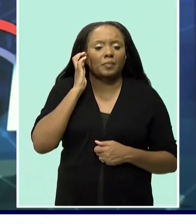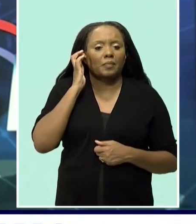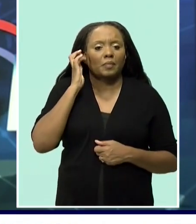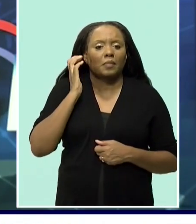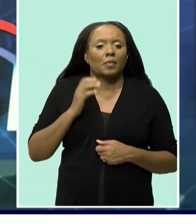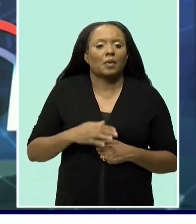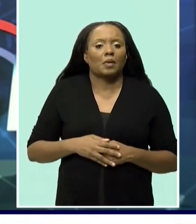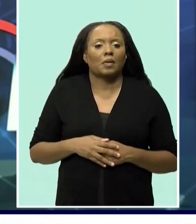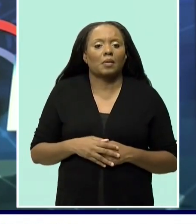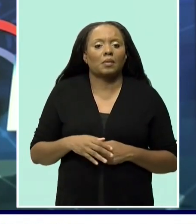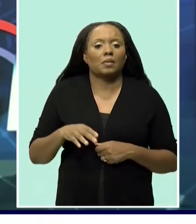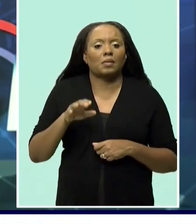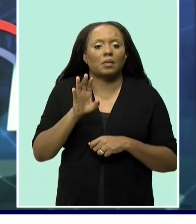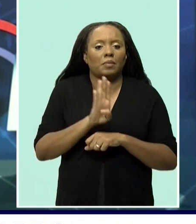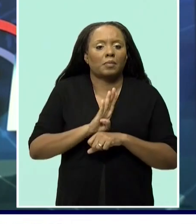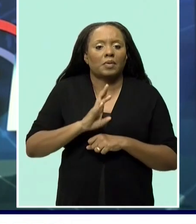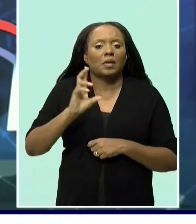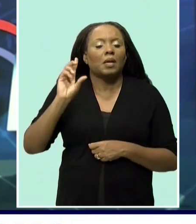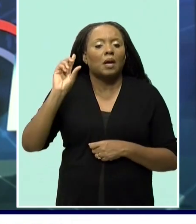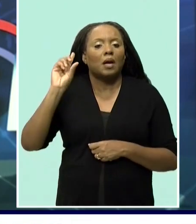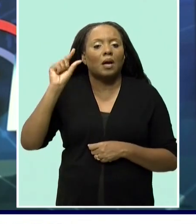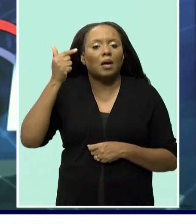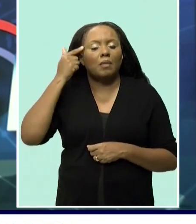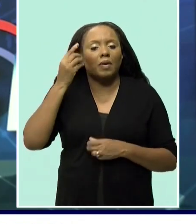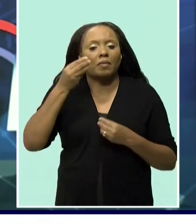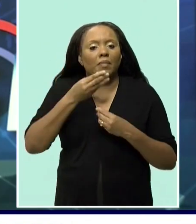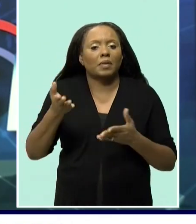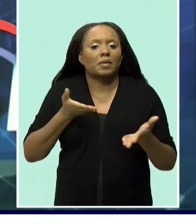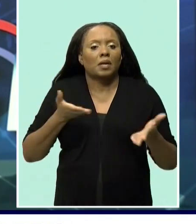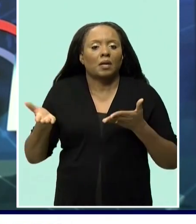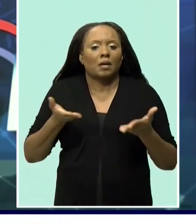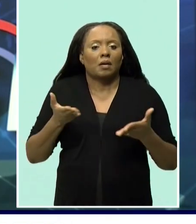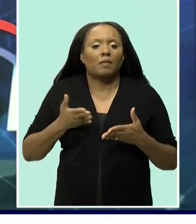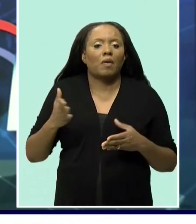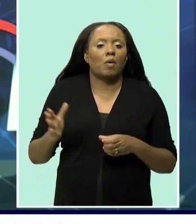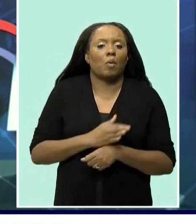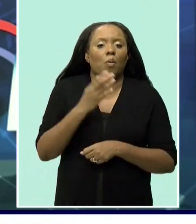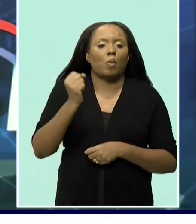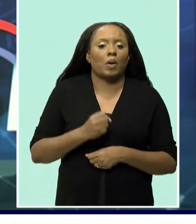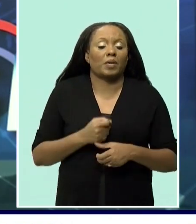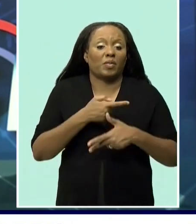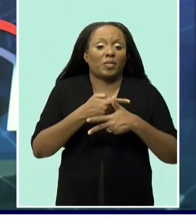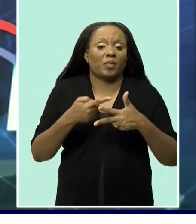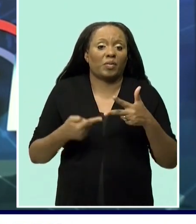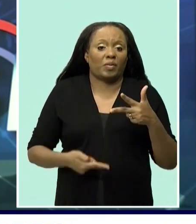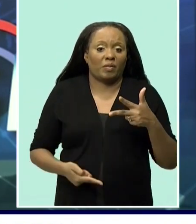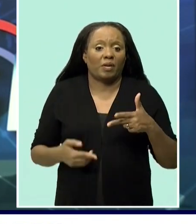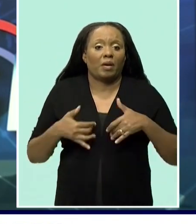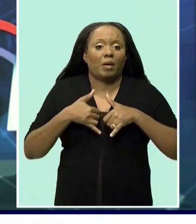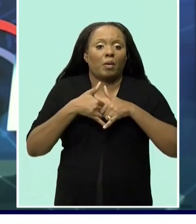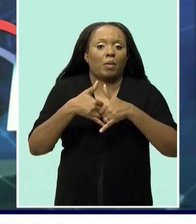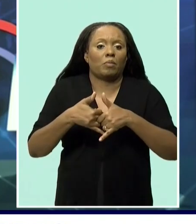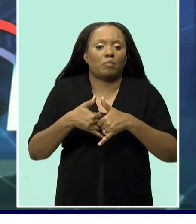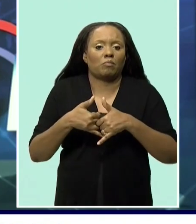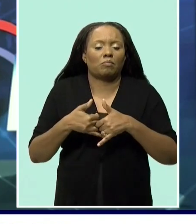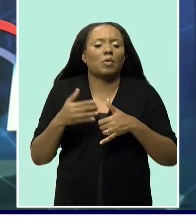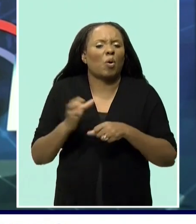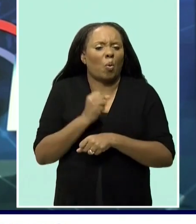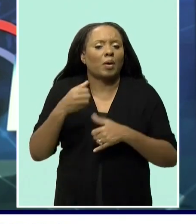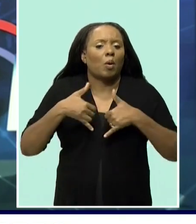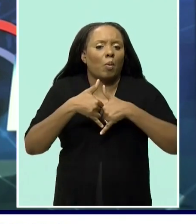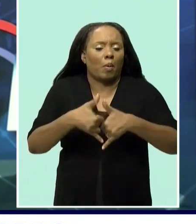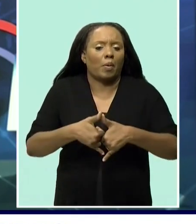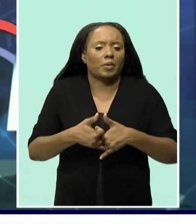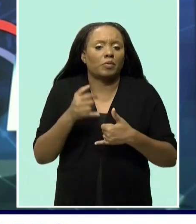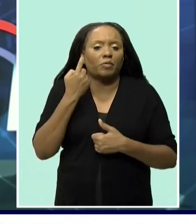received its Caribbean Broadcasting Union Media Awards after winning in 3 categories at the recently held CBU Caribbean Media Awards in Trinidad